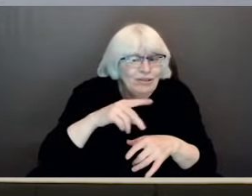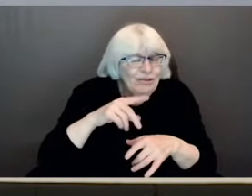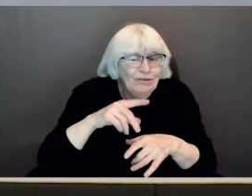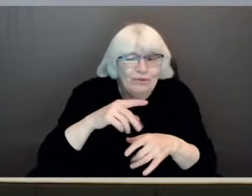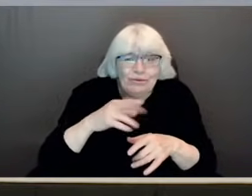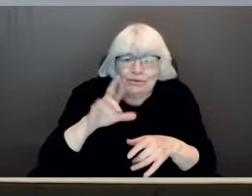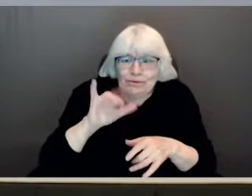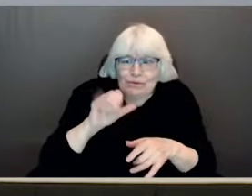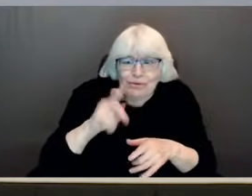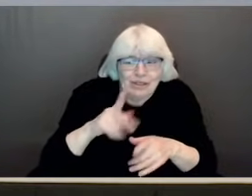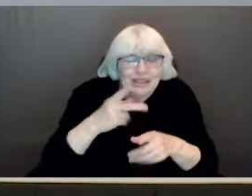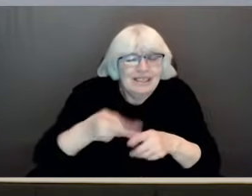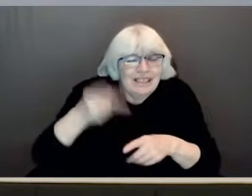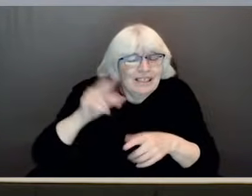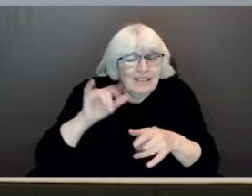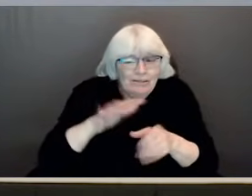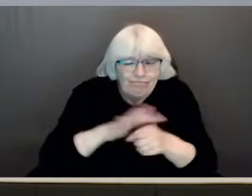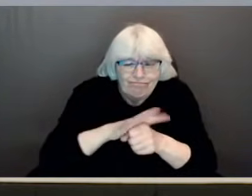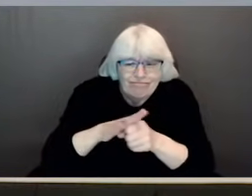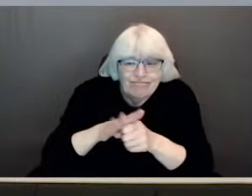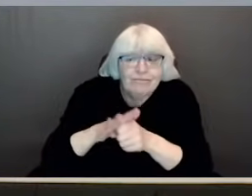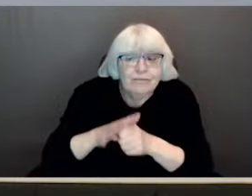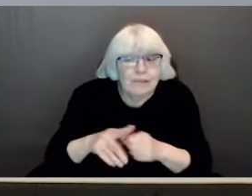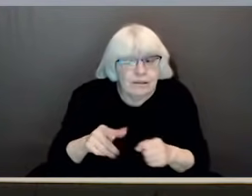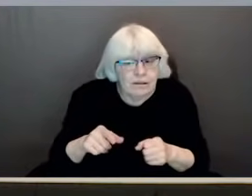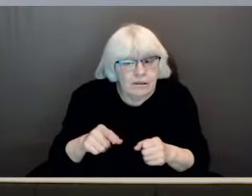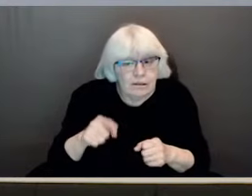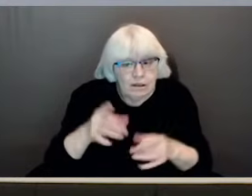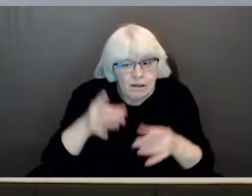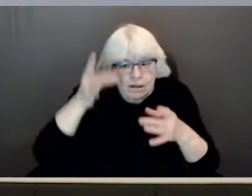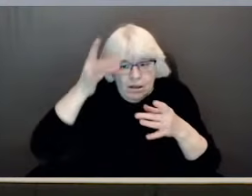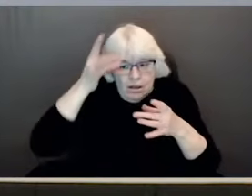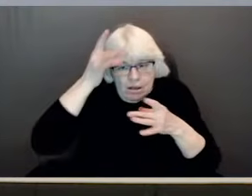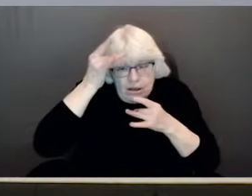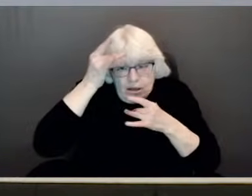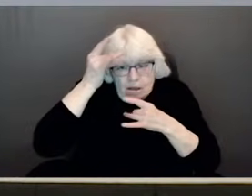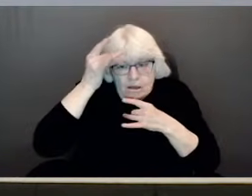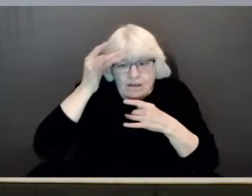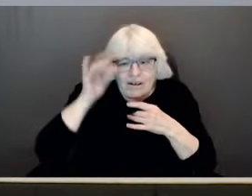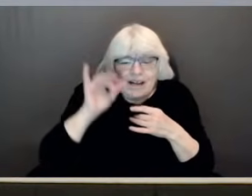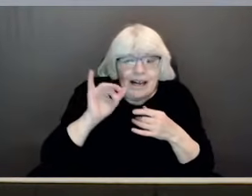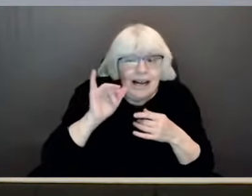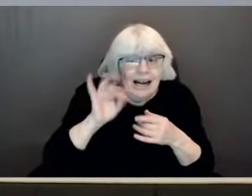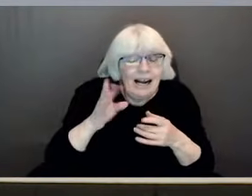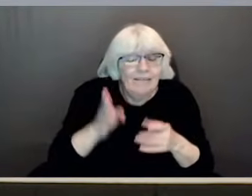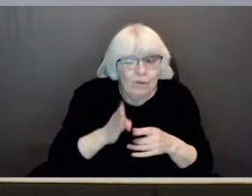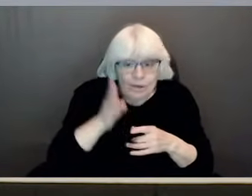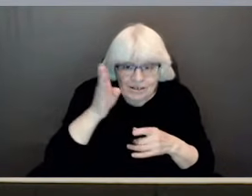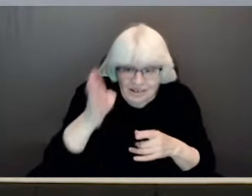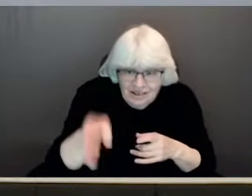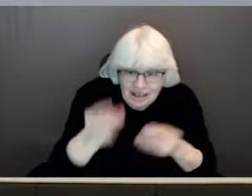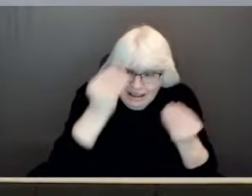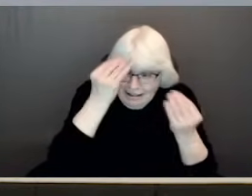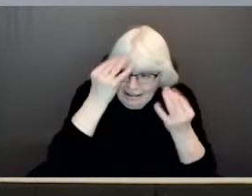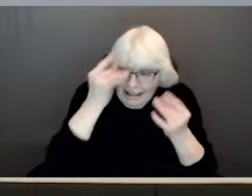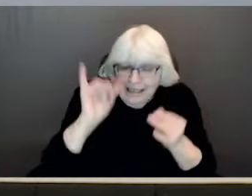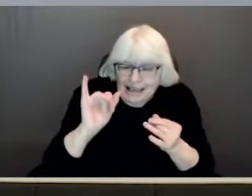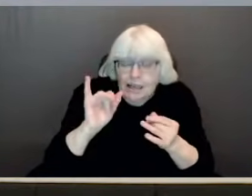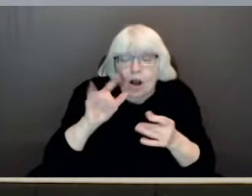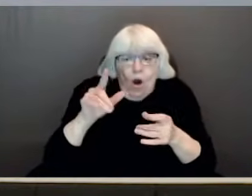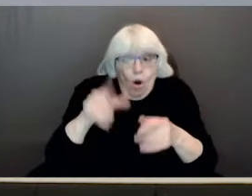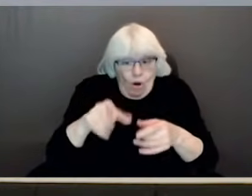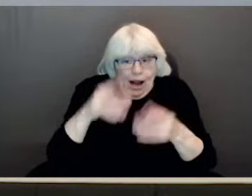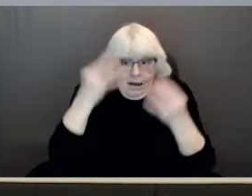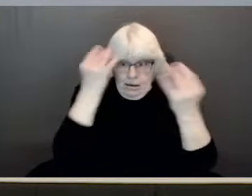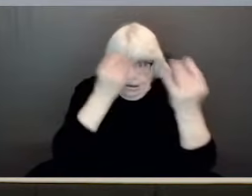when people are and respecting those areas are a higher risk in terms of cases. In the